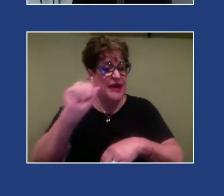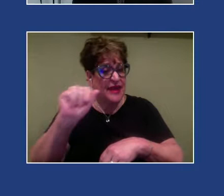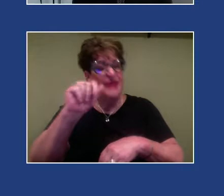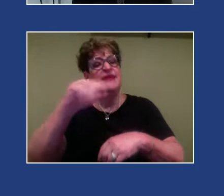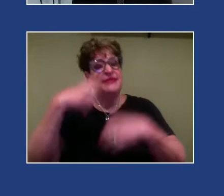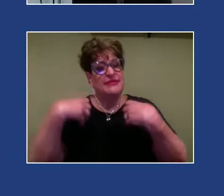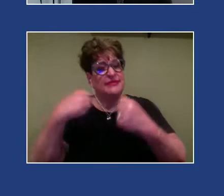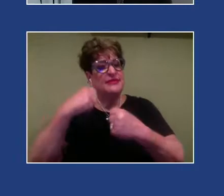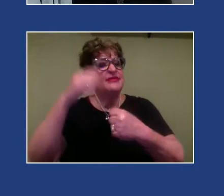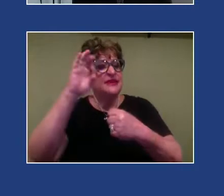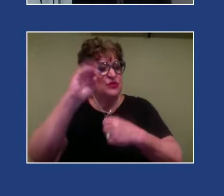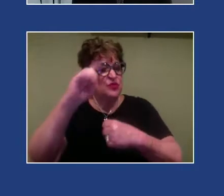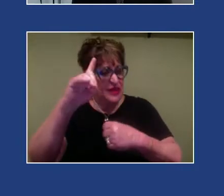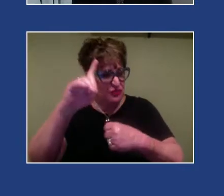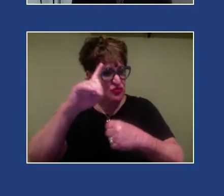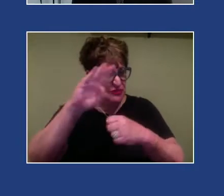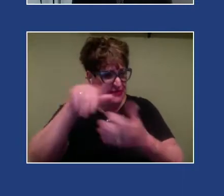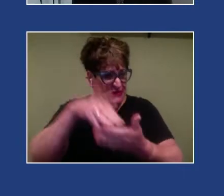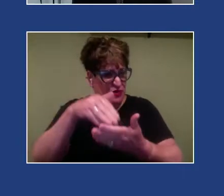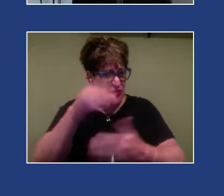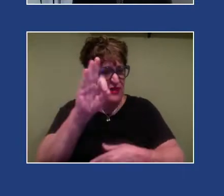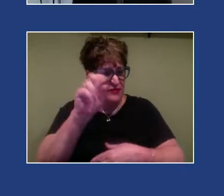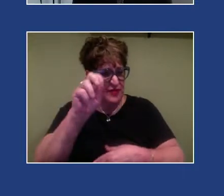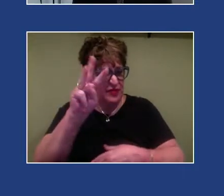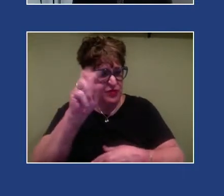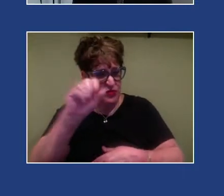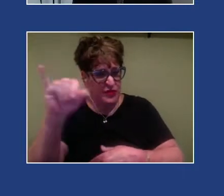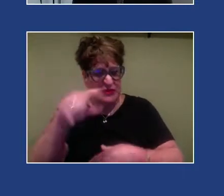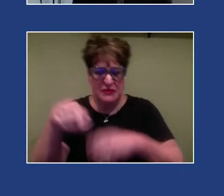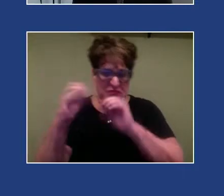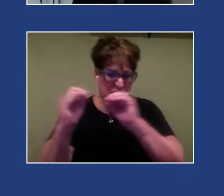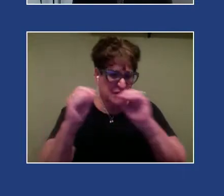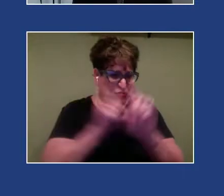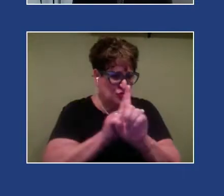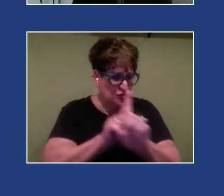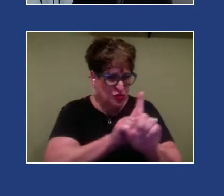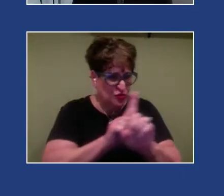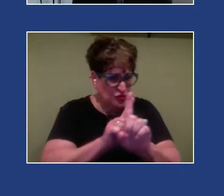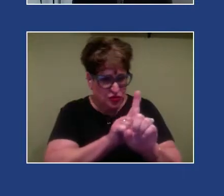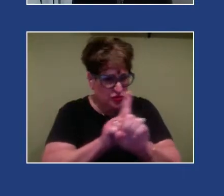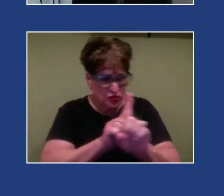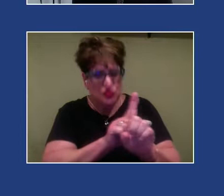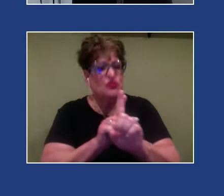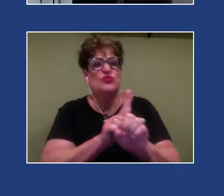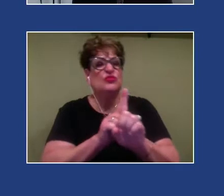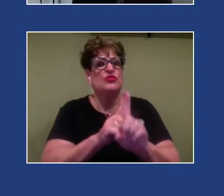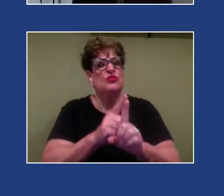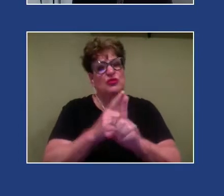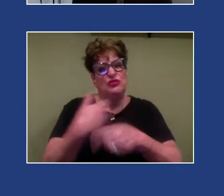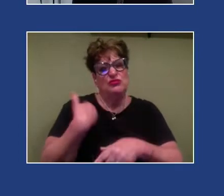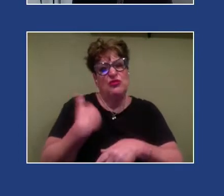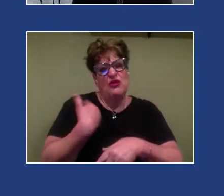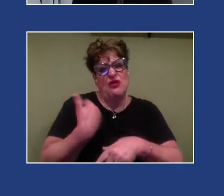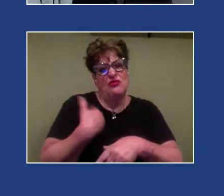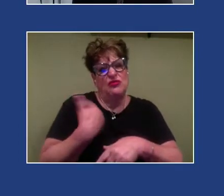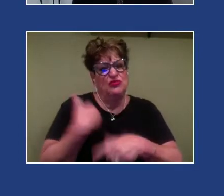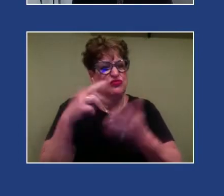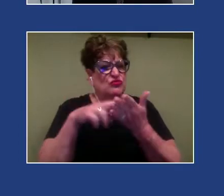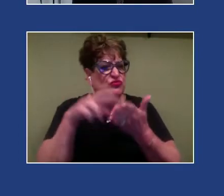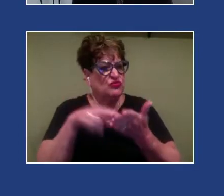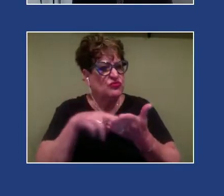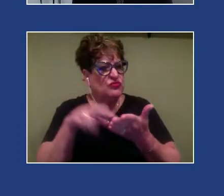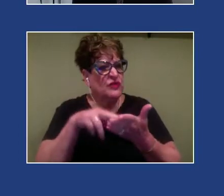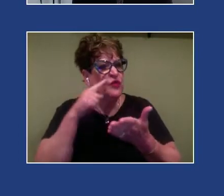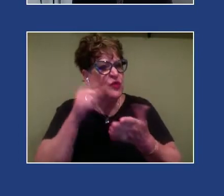at the Fenway Institute and mentors more junior researchers, helping to grow the field. We are so pleased to be presenting you today with